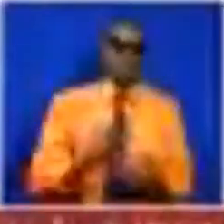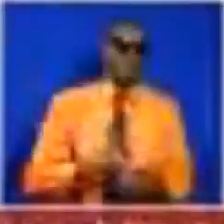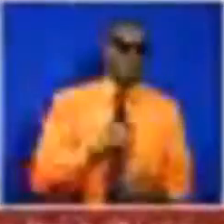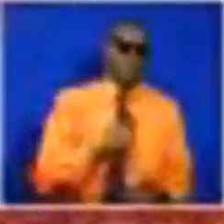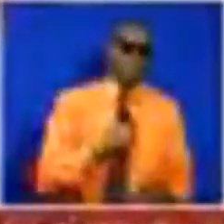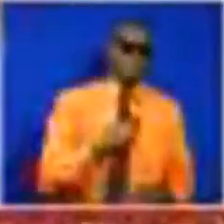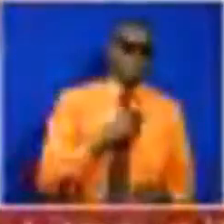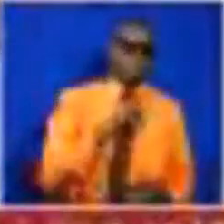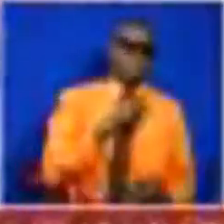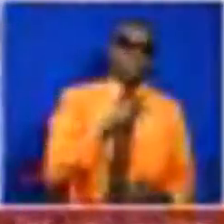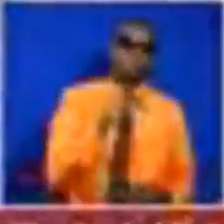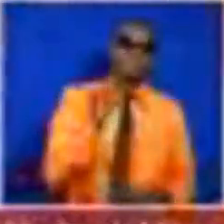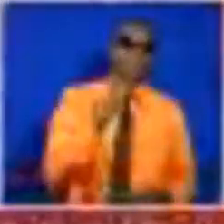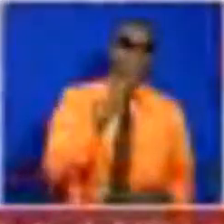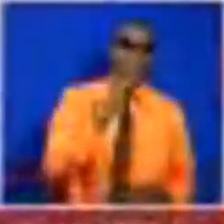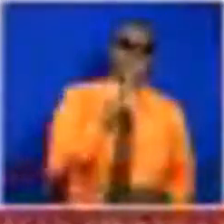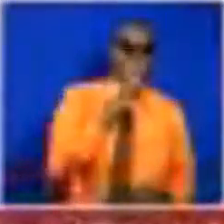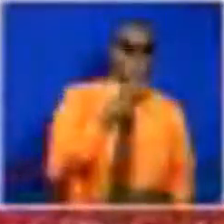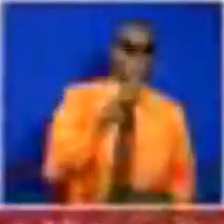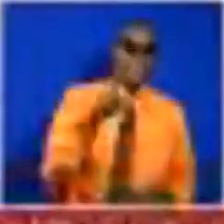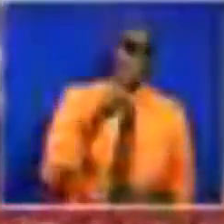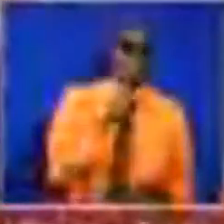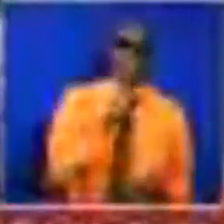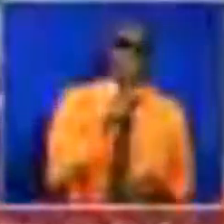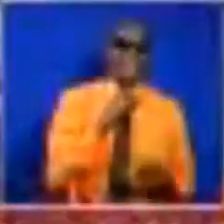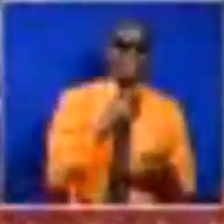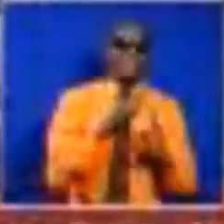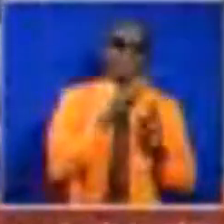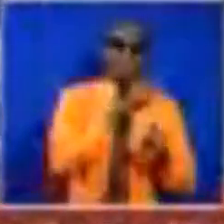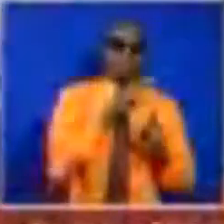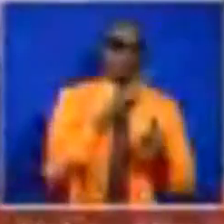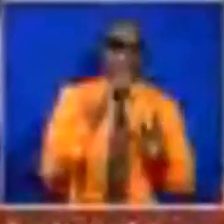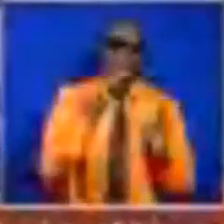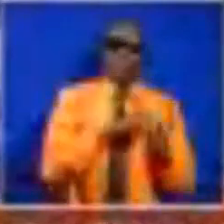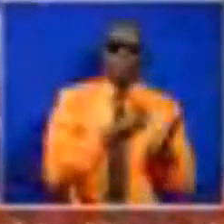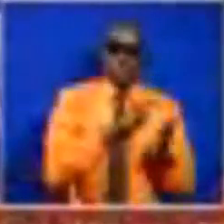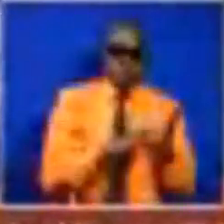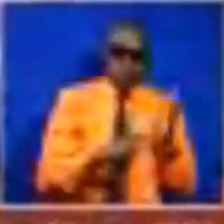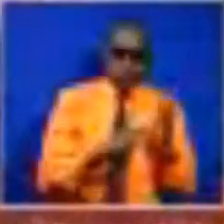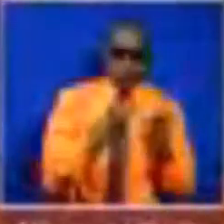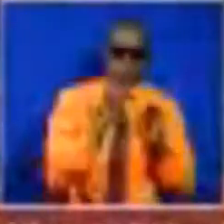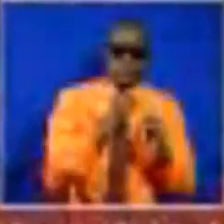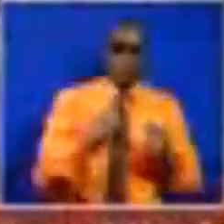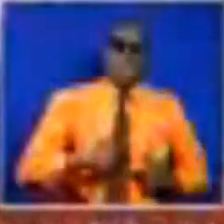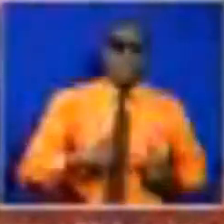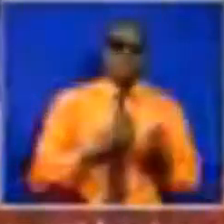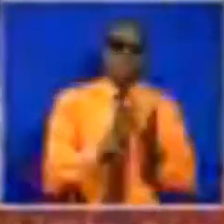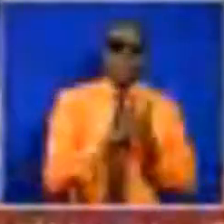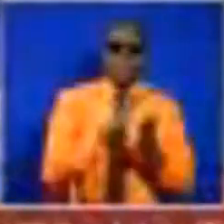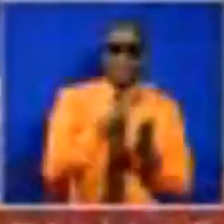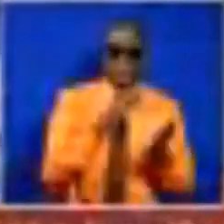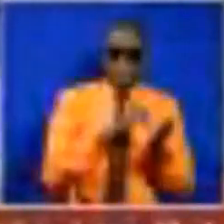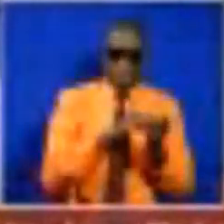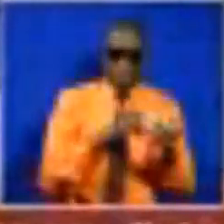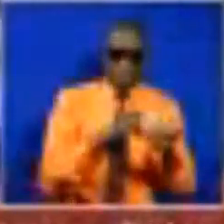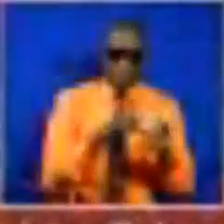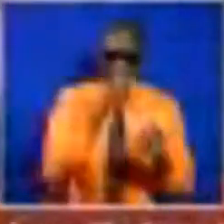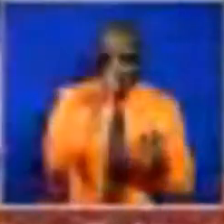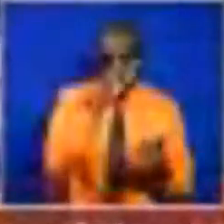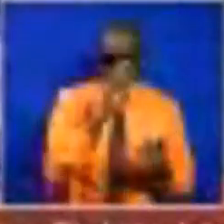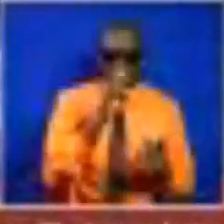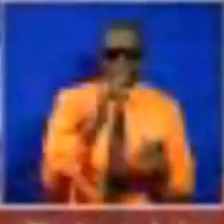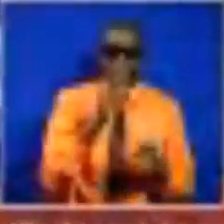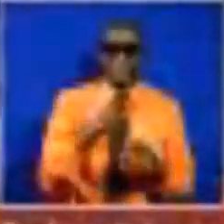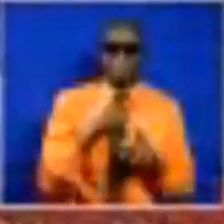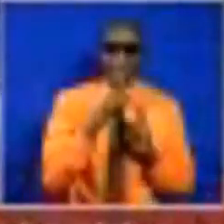Monday, has further dismissed the allegations of a morgue and graves at the New Life Prayer Center and church. There were serious allegations that there's